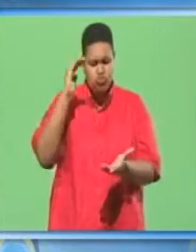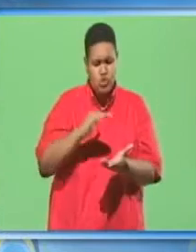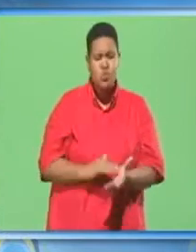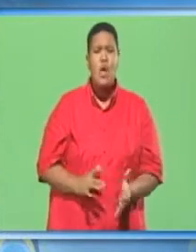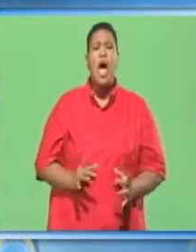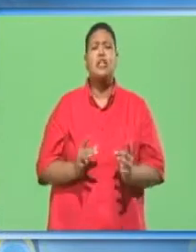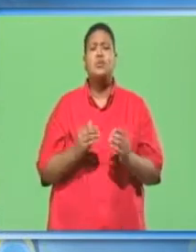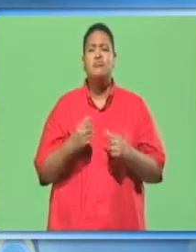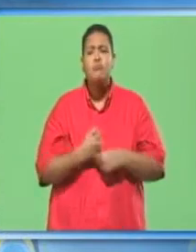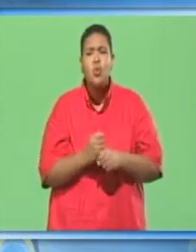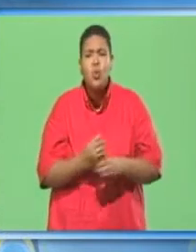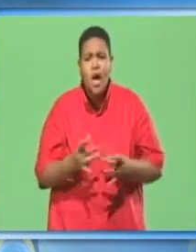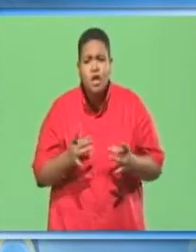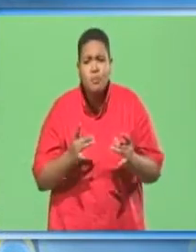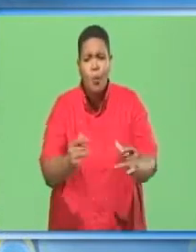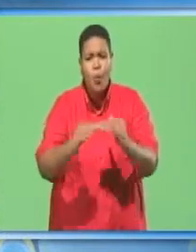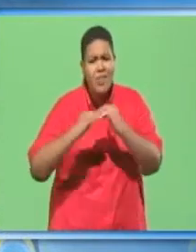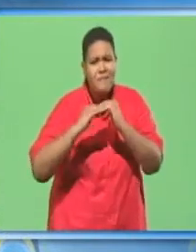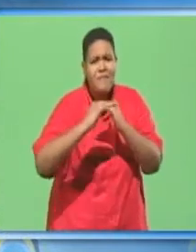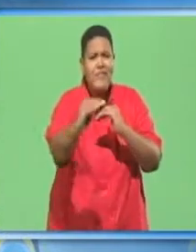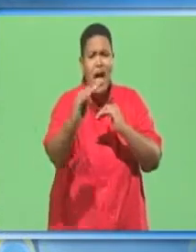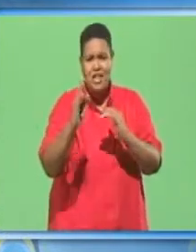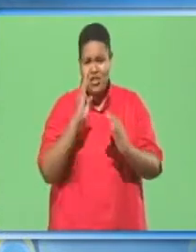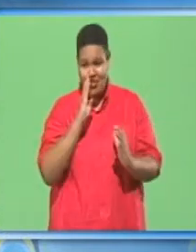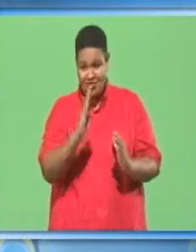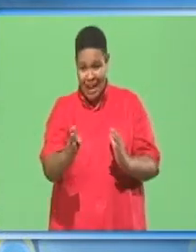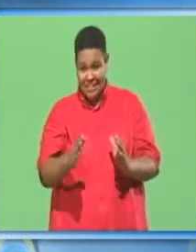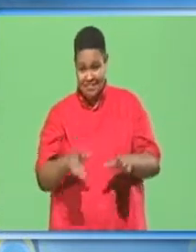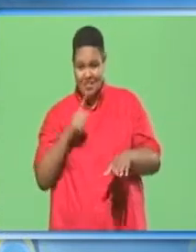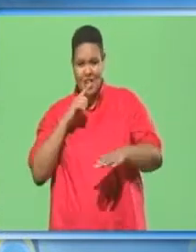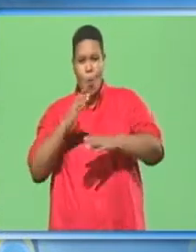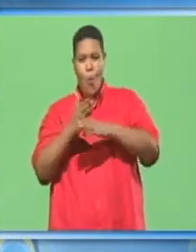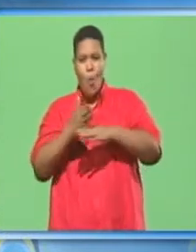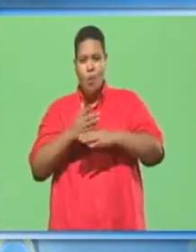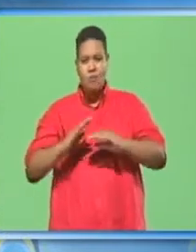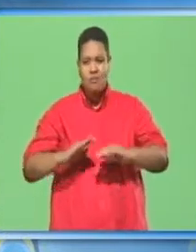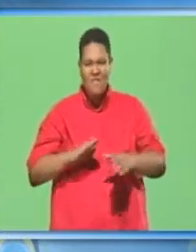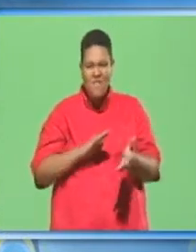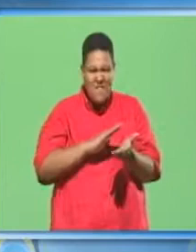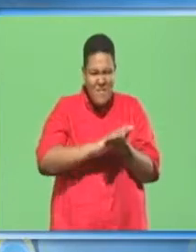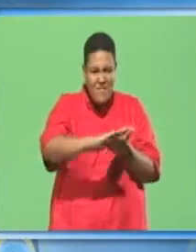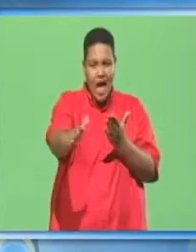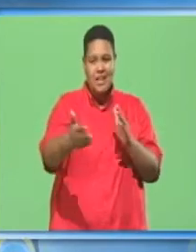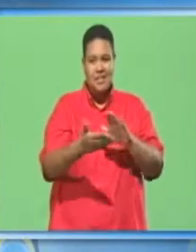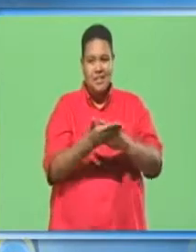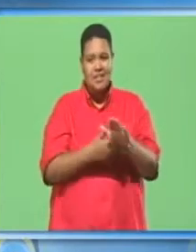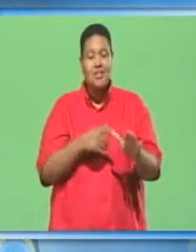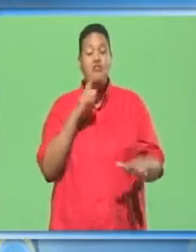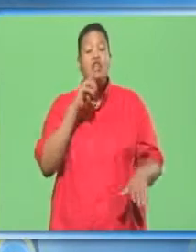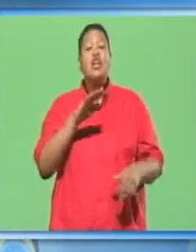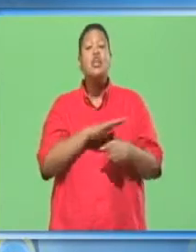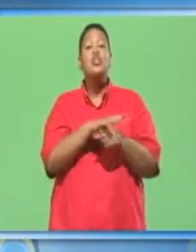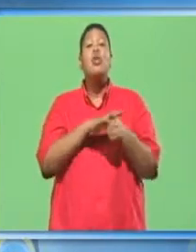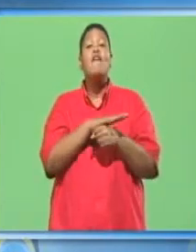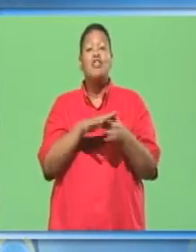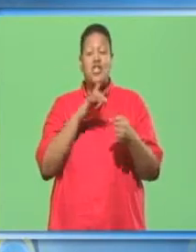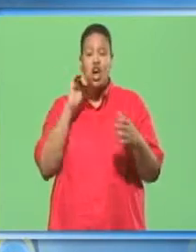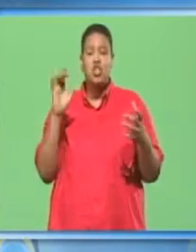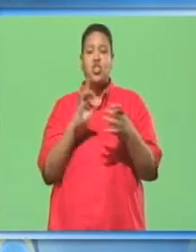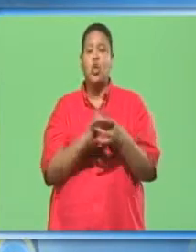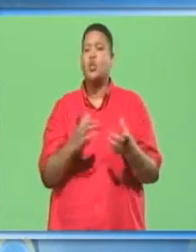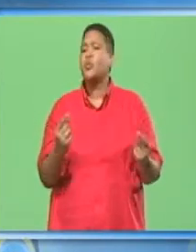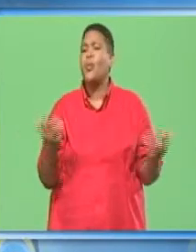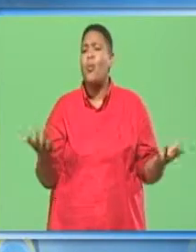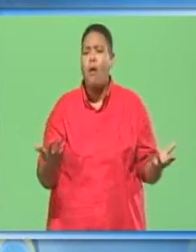smooth, flat and straight face side on a piece of timber. The procedures for surfacing on the jointer are as